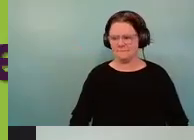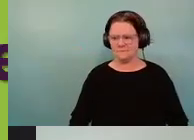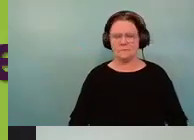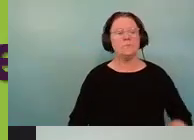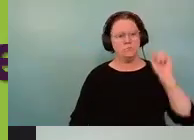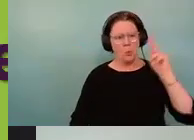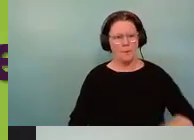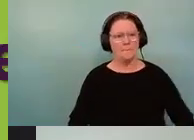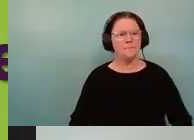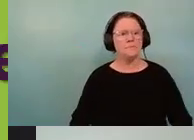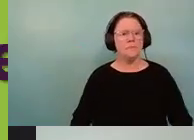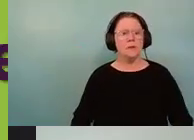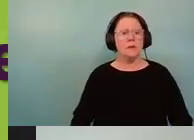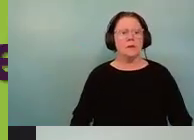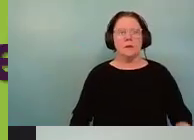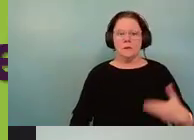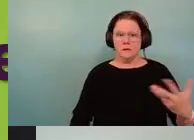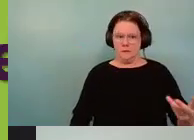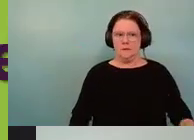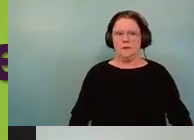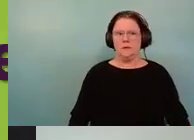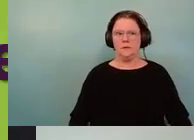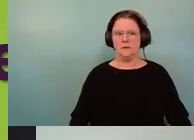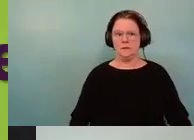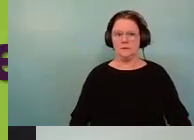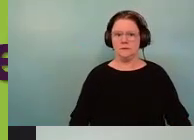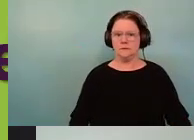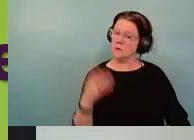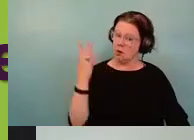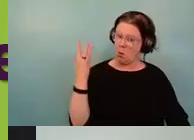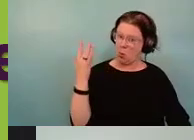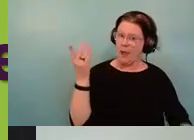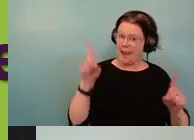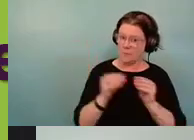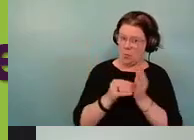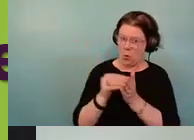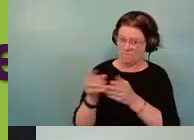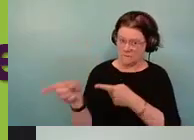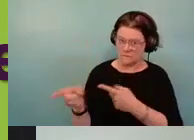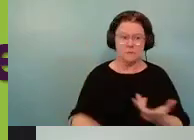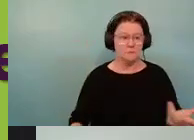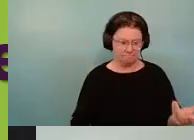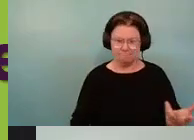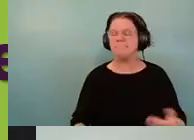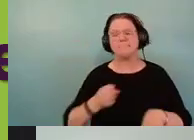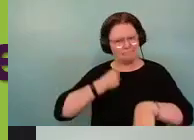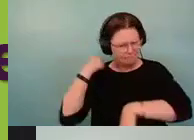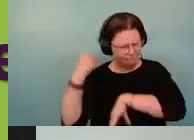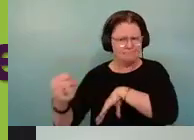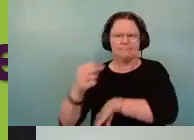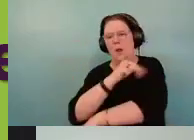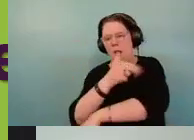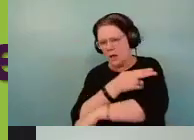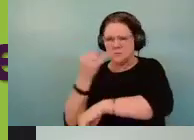All right, so why are people with disabilities more likely to experience traumatic events? Institutionalization, like I talked